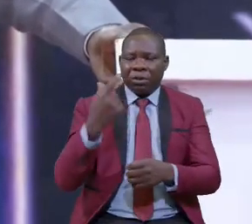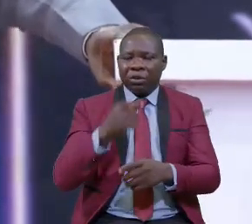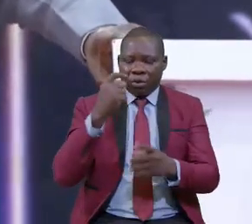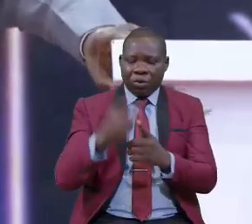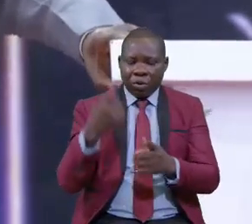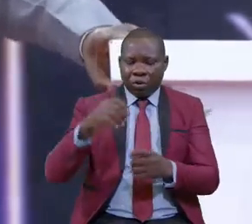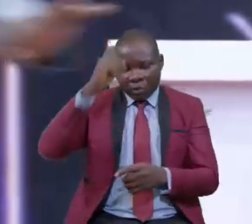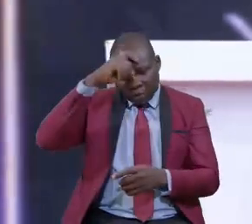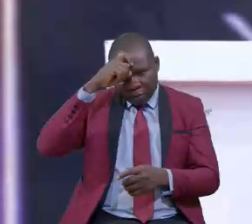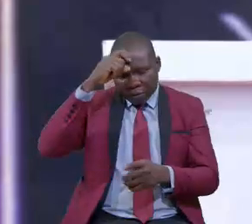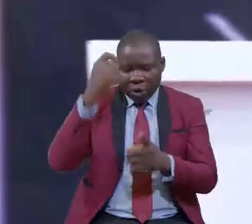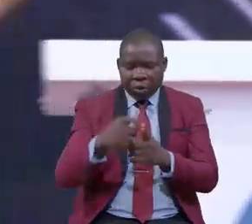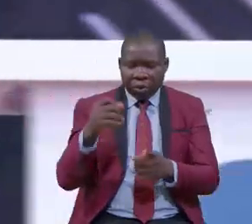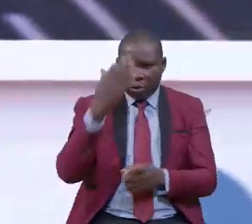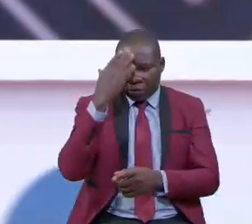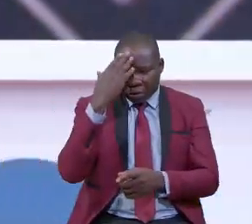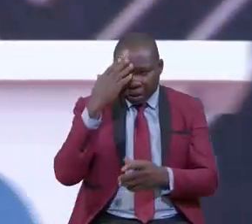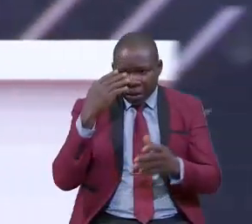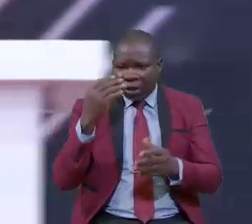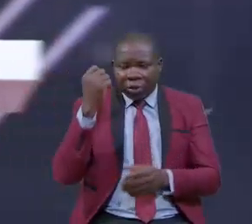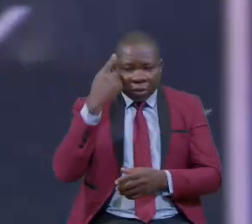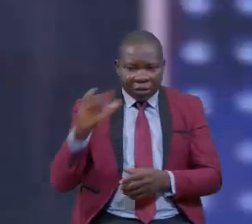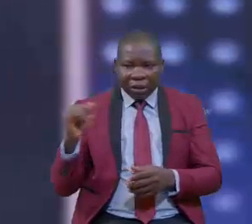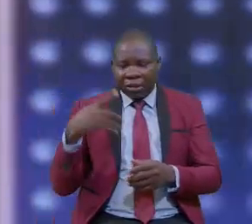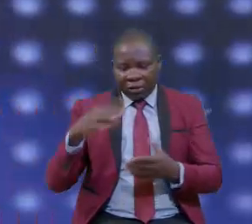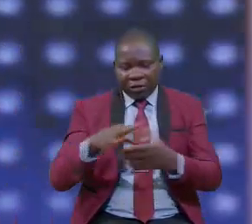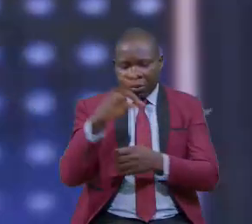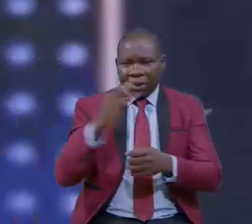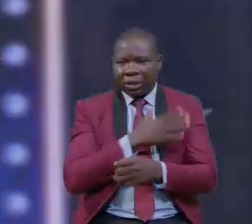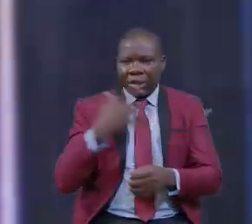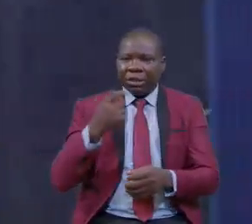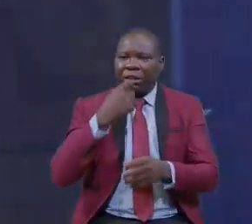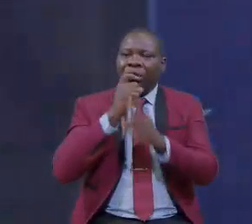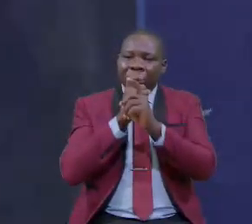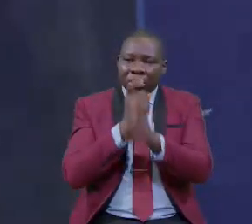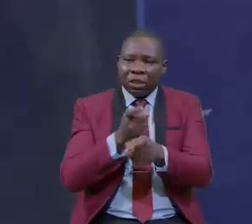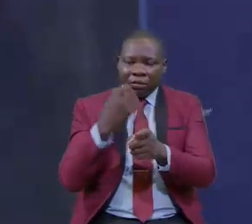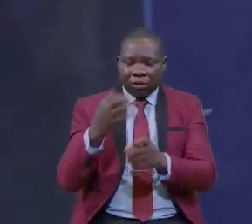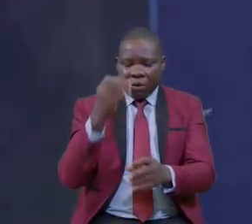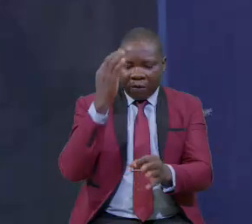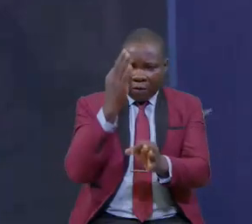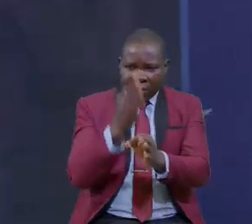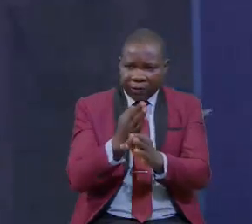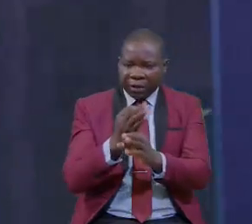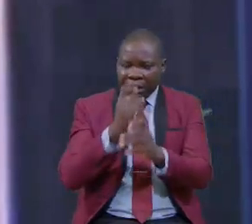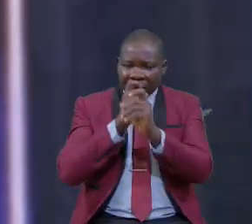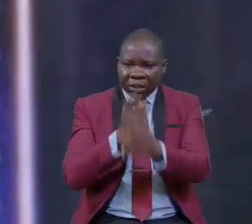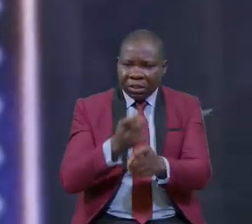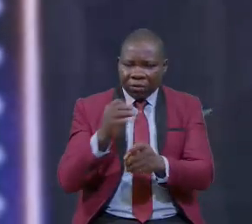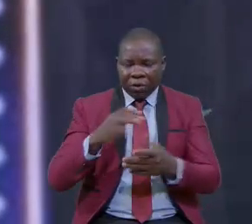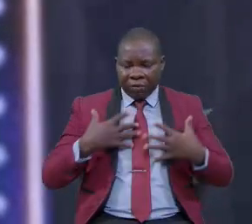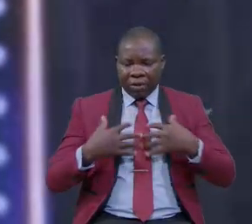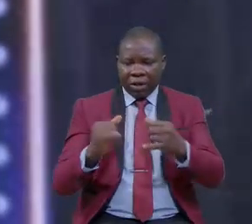knowledge, discerning of spirit, and the gift of faith, and the gift of healings, and the gift of working of miracles, and